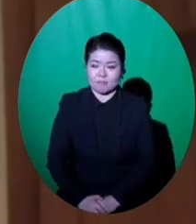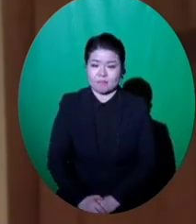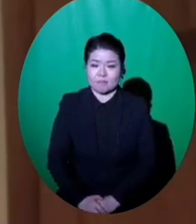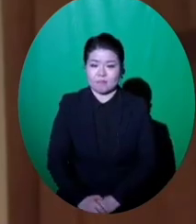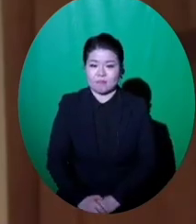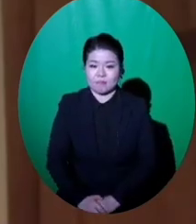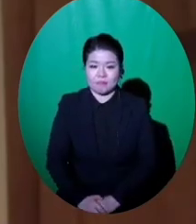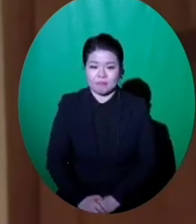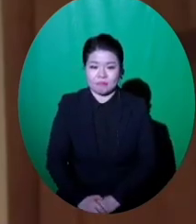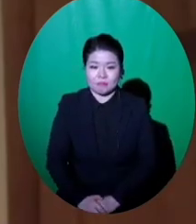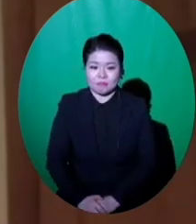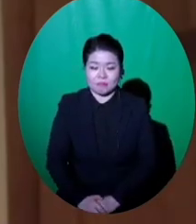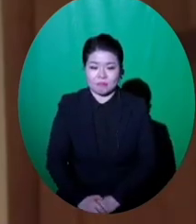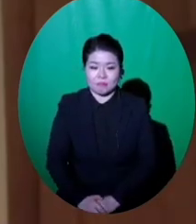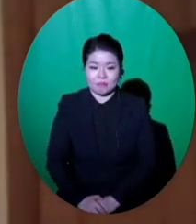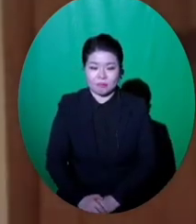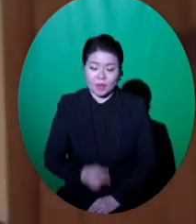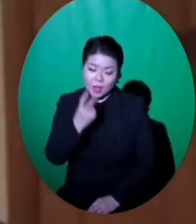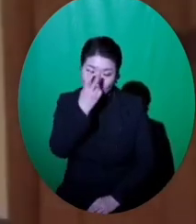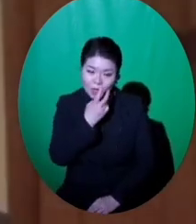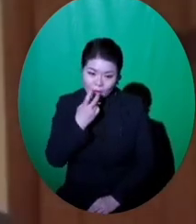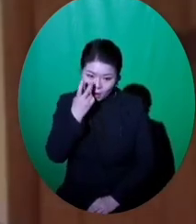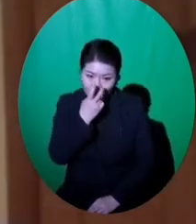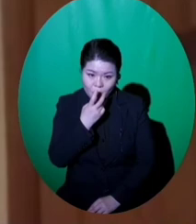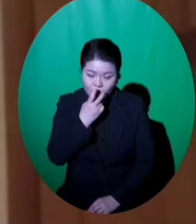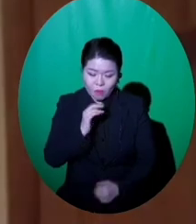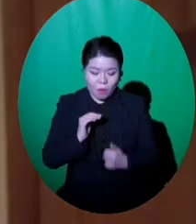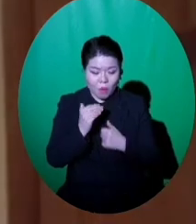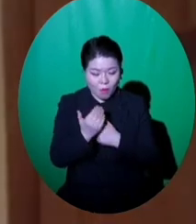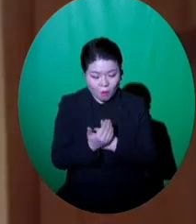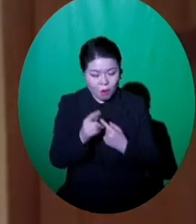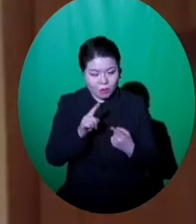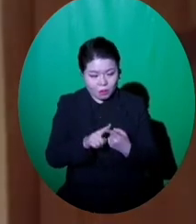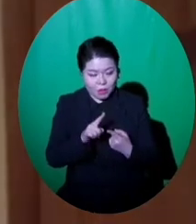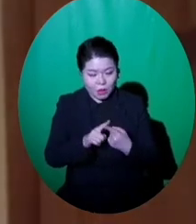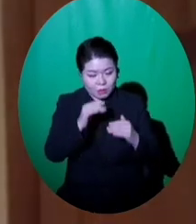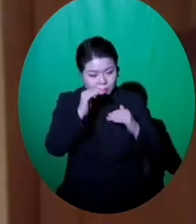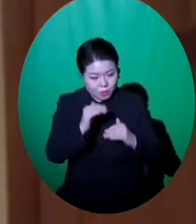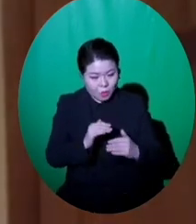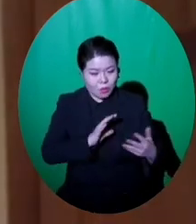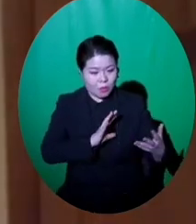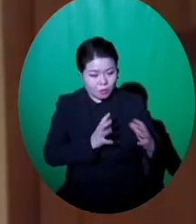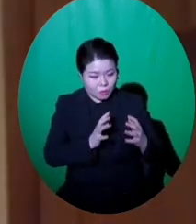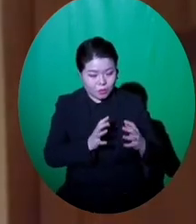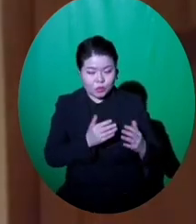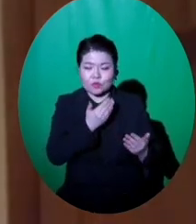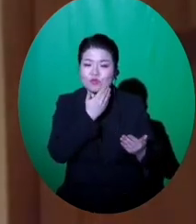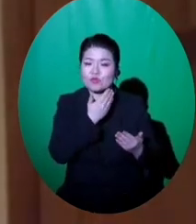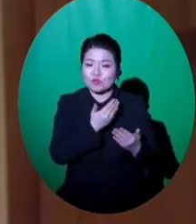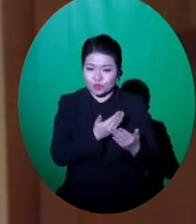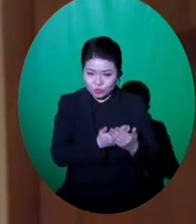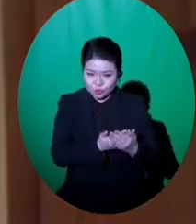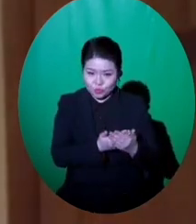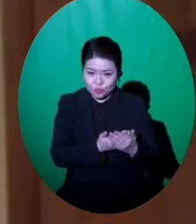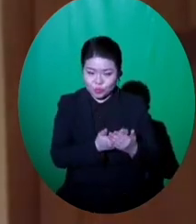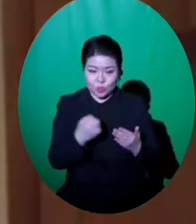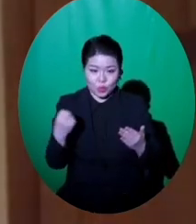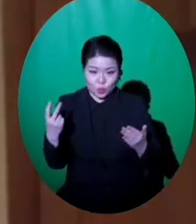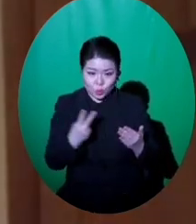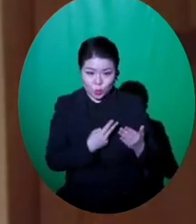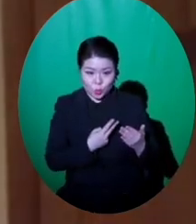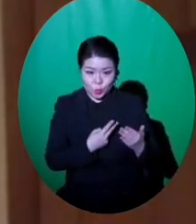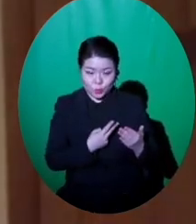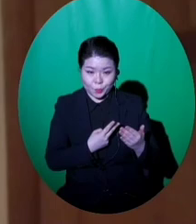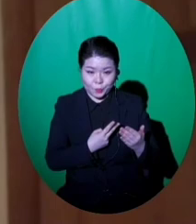really crucial, and also of caring democracy. It's really central to the task